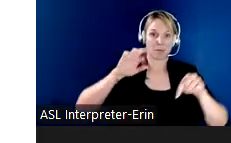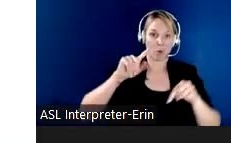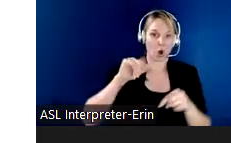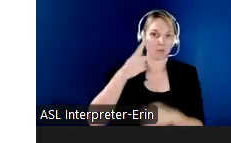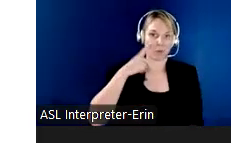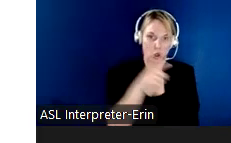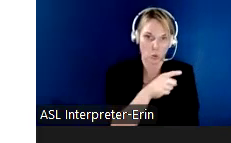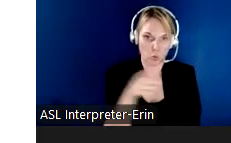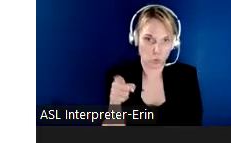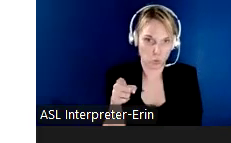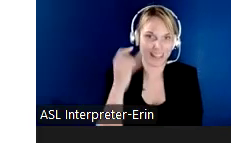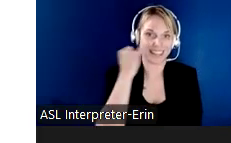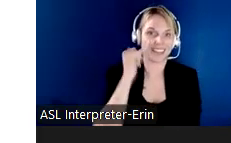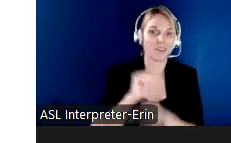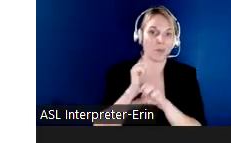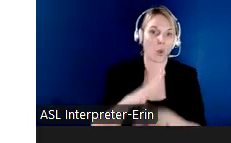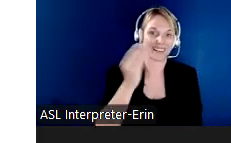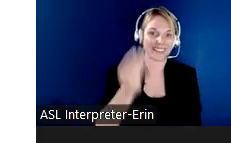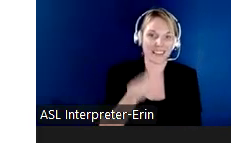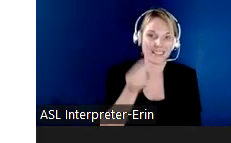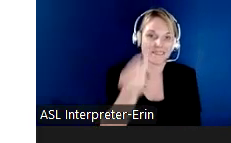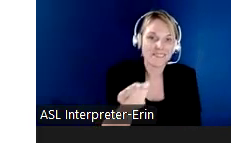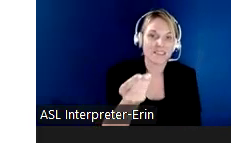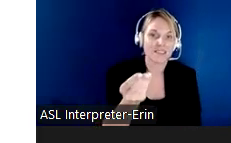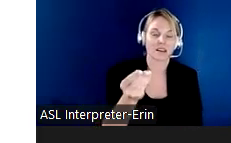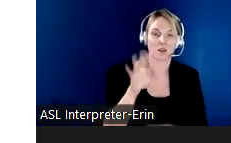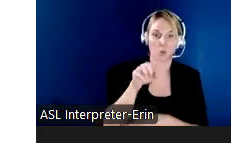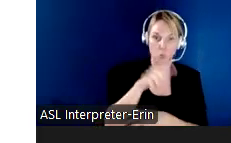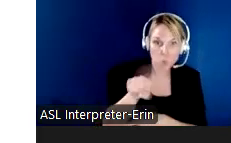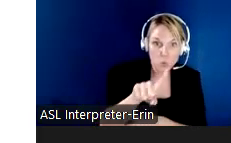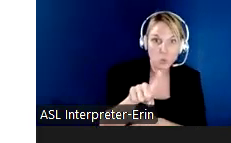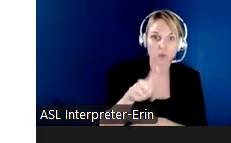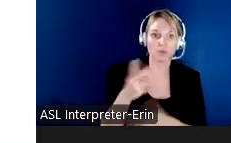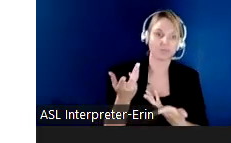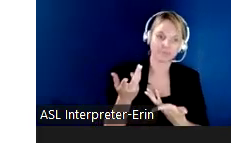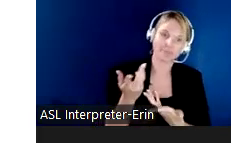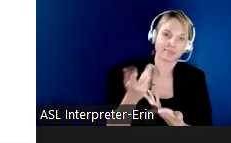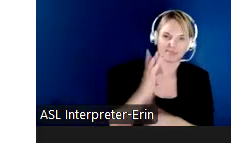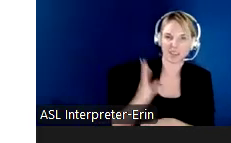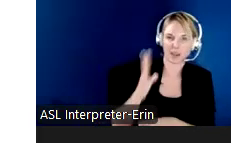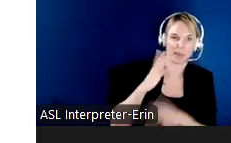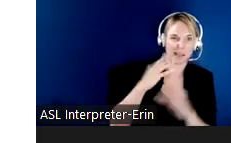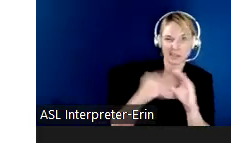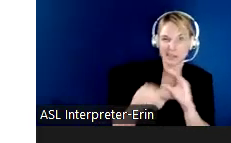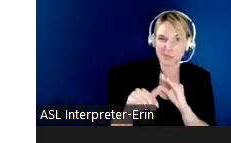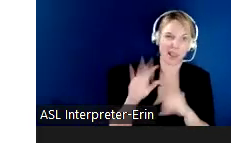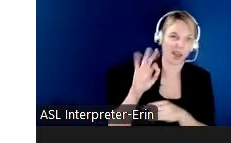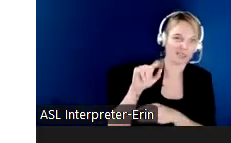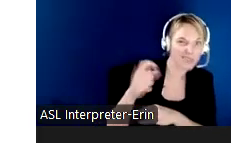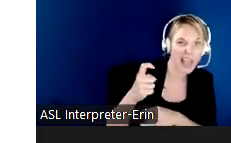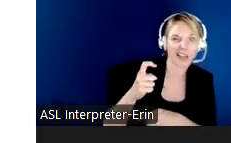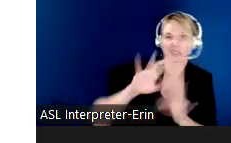Navia, you're going to use the portal as opposed to maybe emailing or faxing it like you would have done in the past.